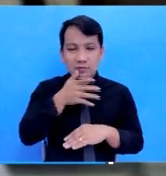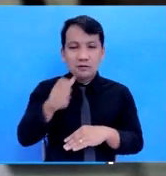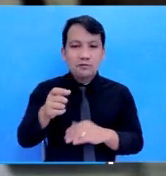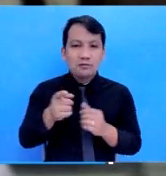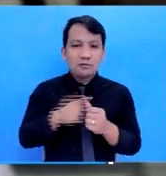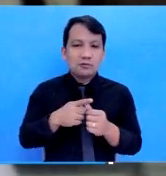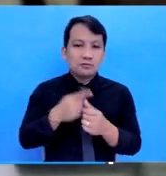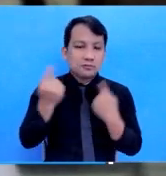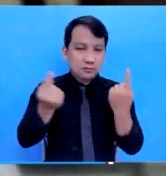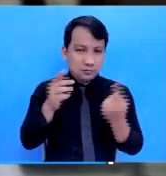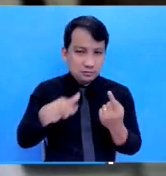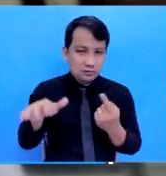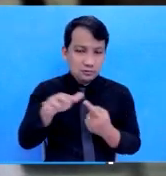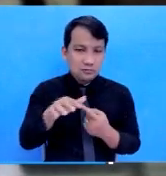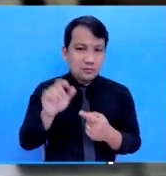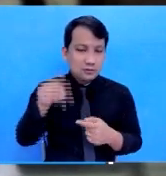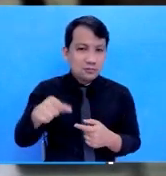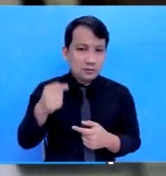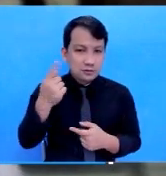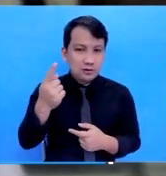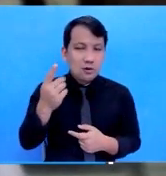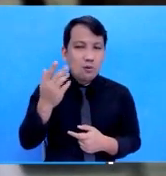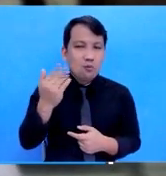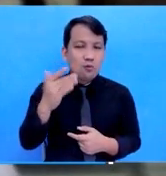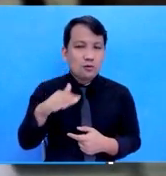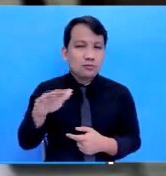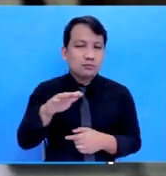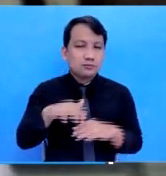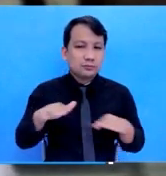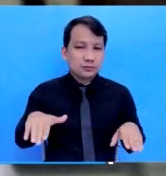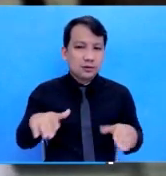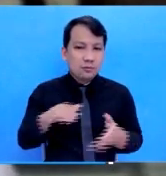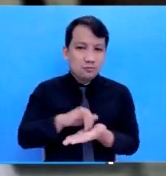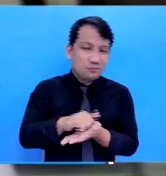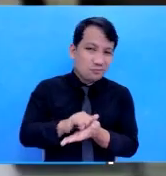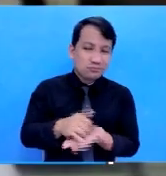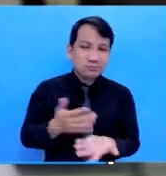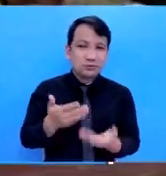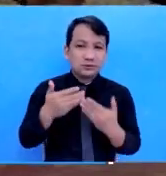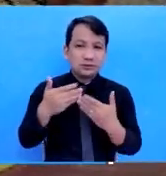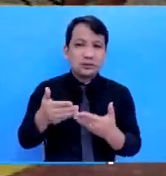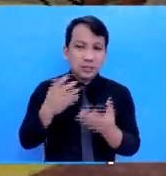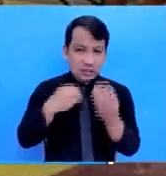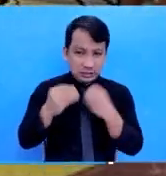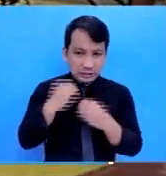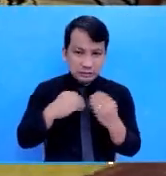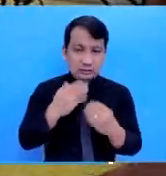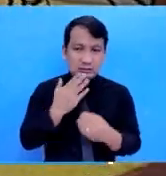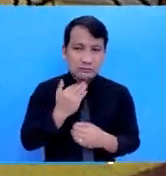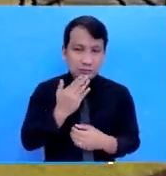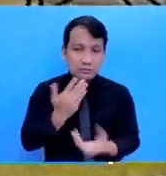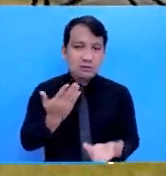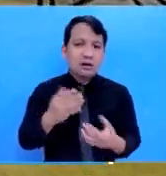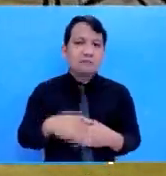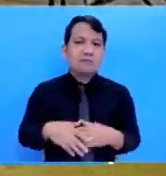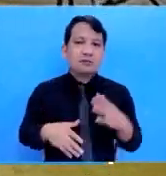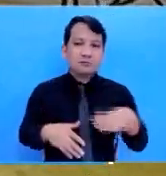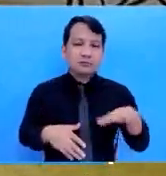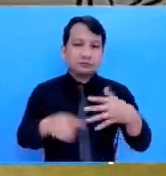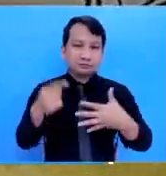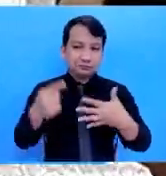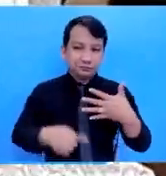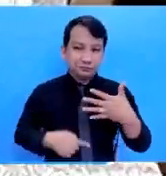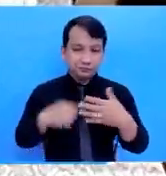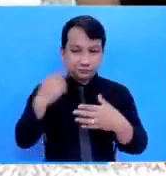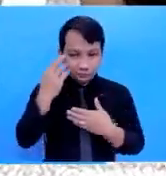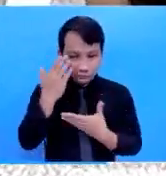commonly understood to be because the child is obese or the child keeps on eating sugar. Inisa-isa rin niya ang mga sintomas na